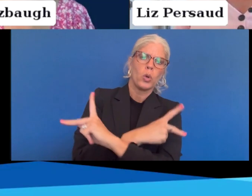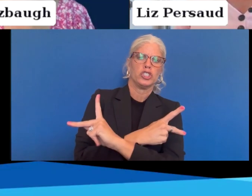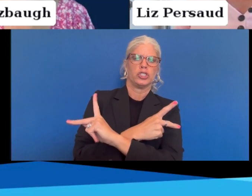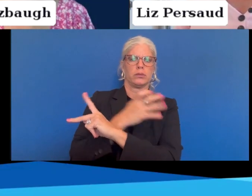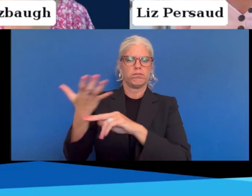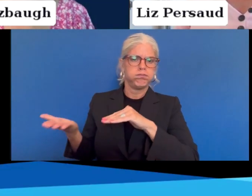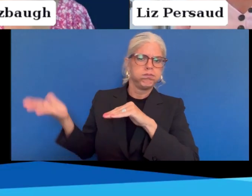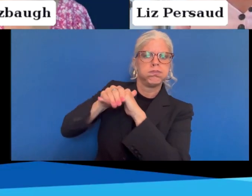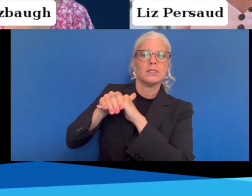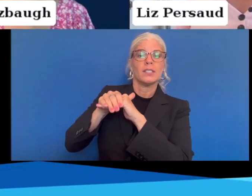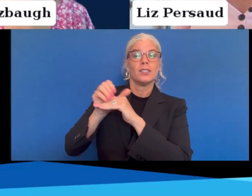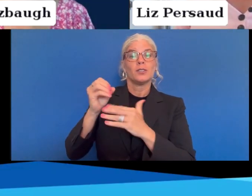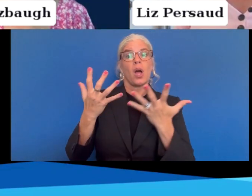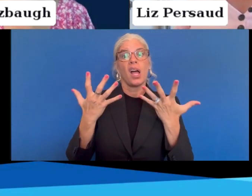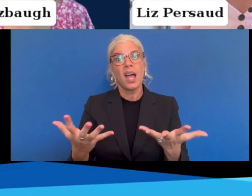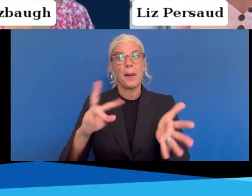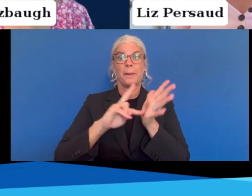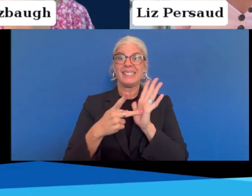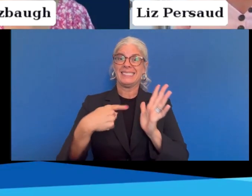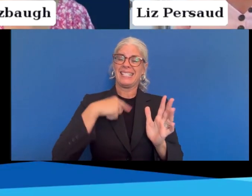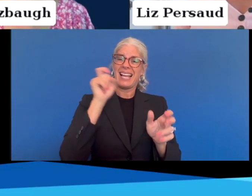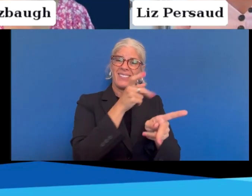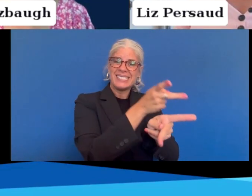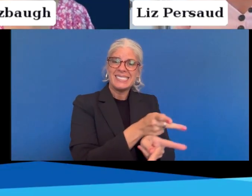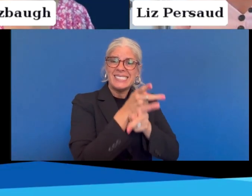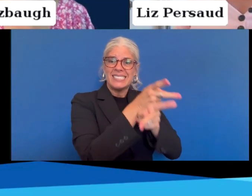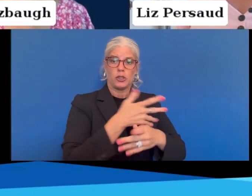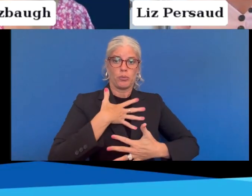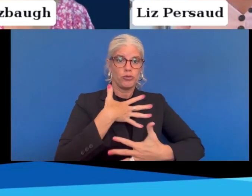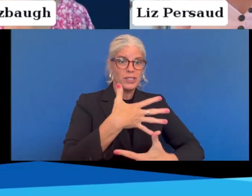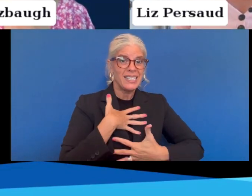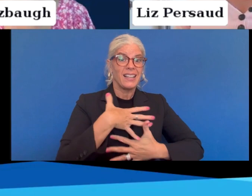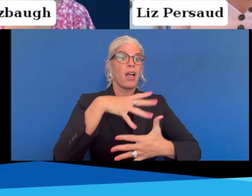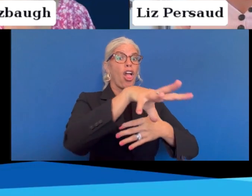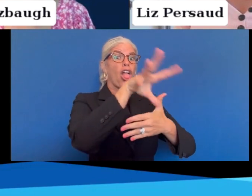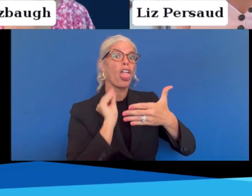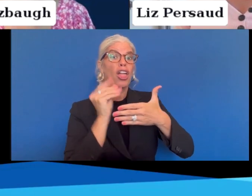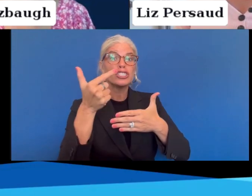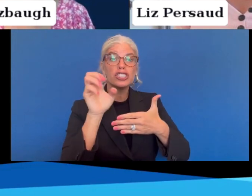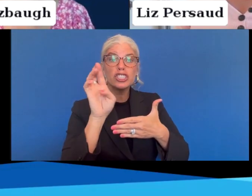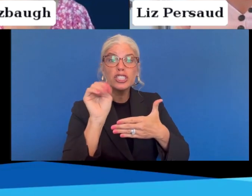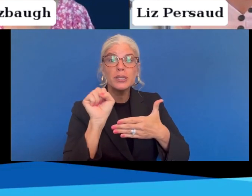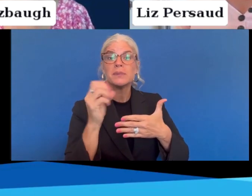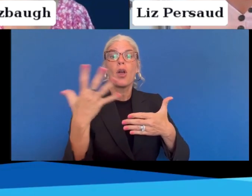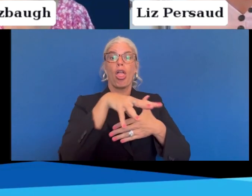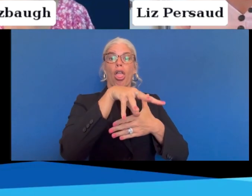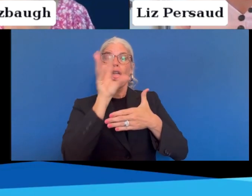with bronchiectasis, basically just meaning that the lung issues I have were just now 100 times exasperated. So